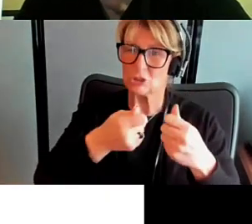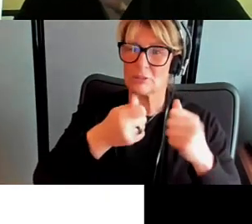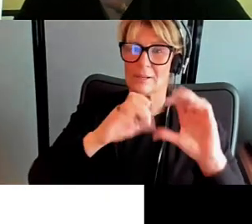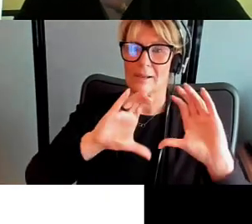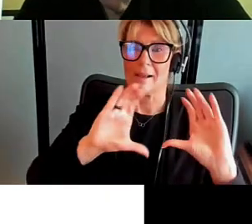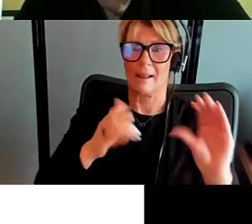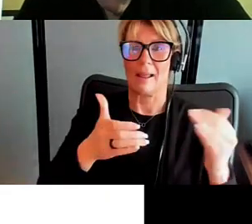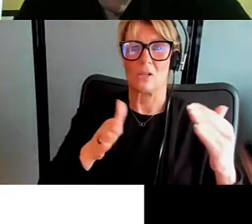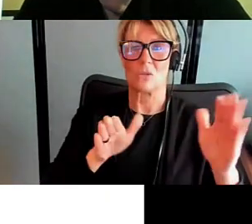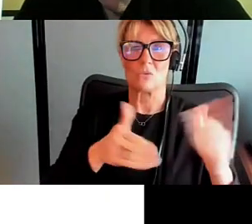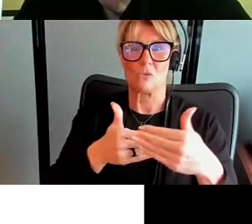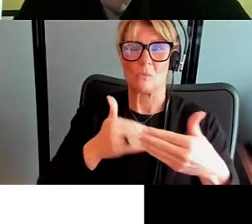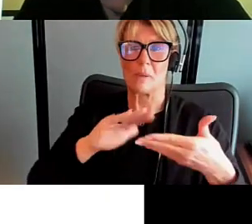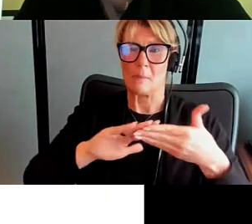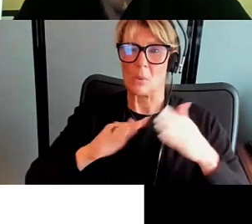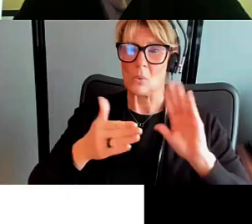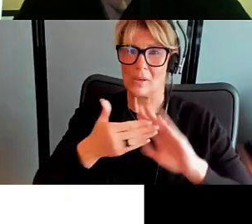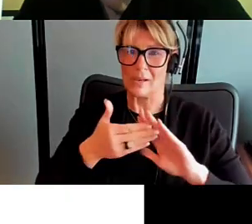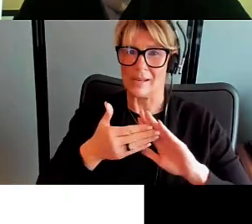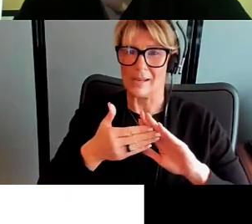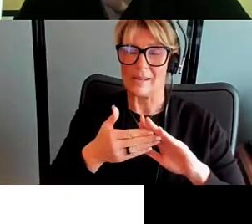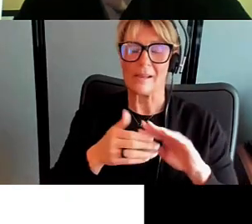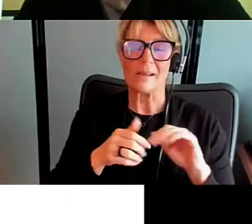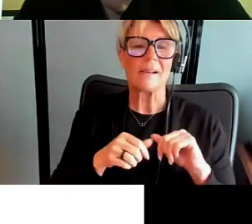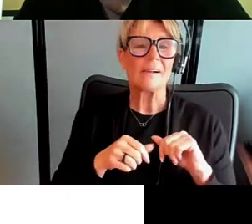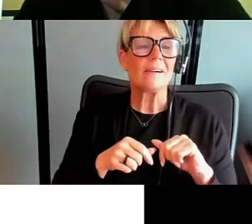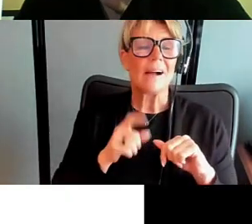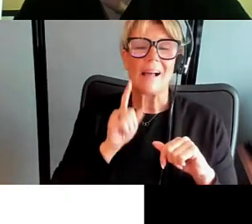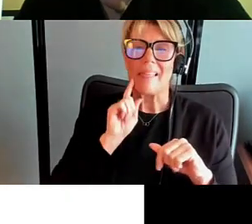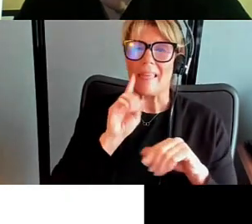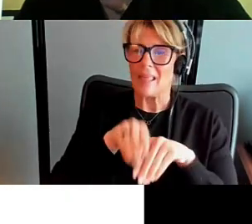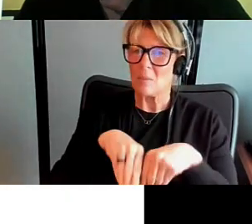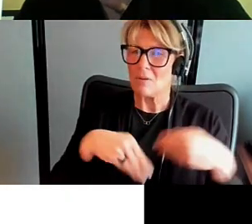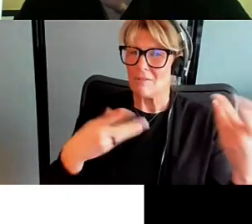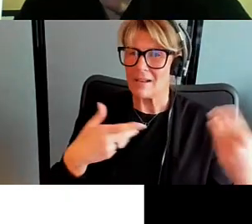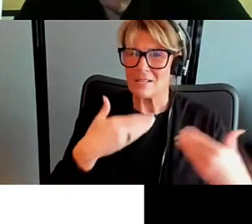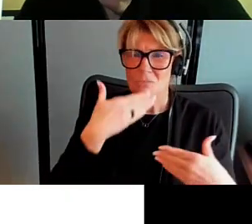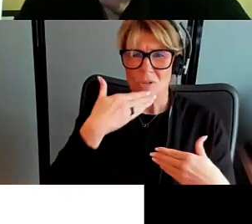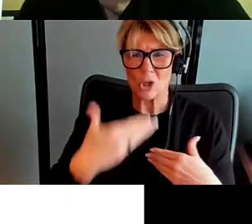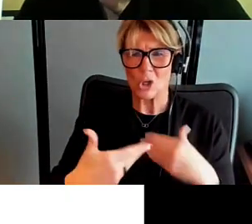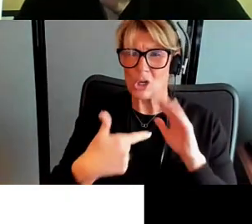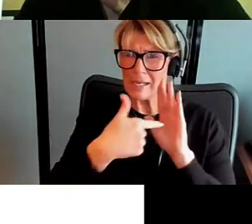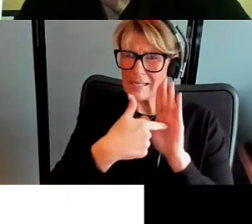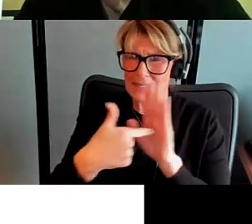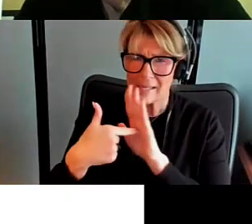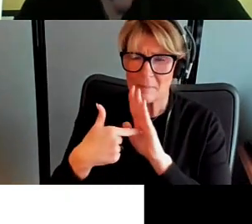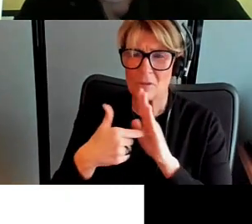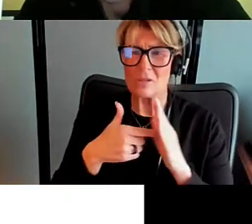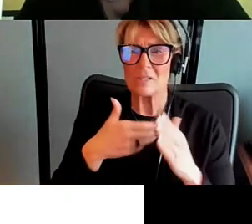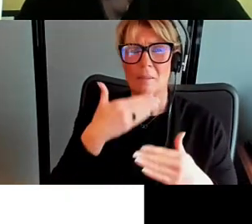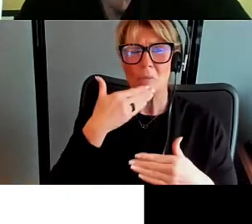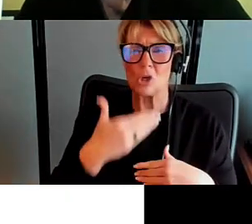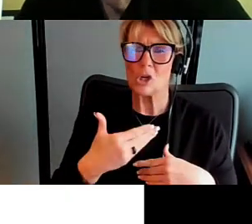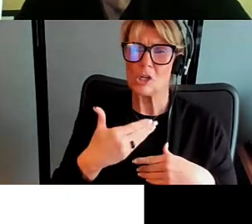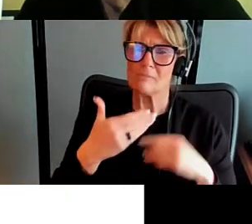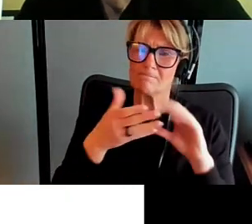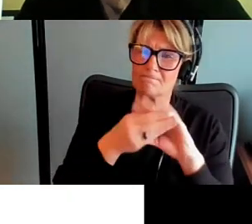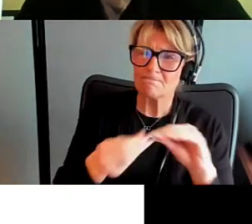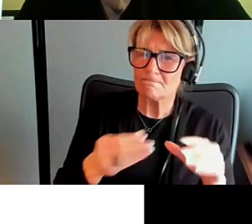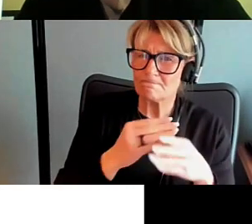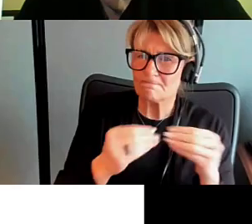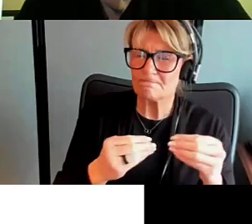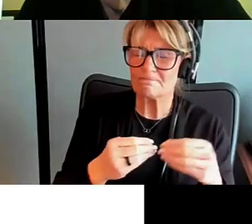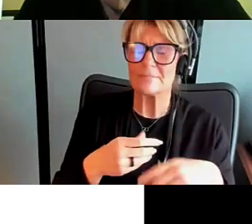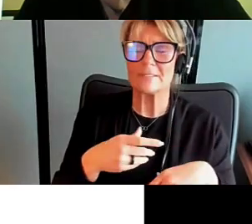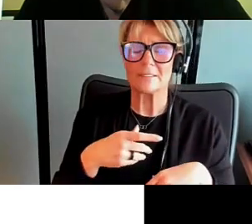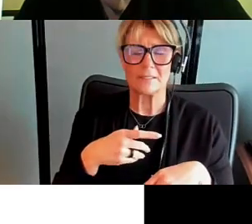they created that, and they gave some really wonderful insights on that. Another one was